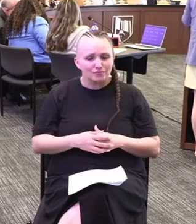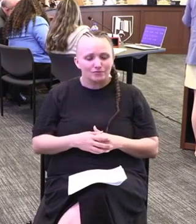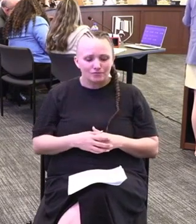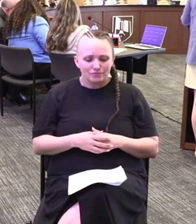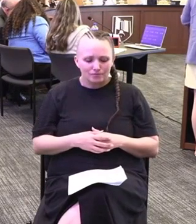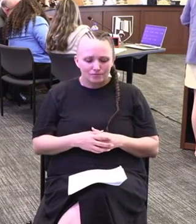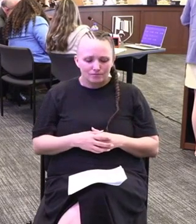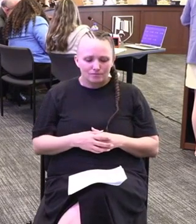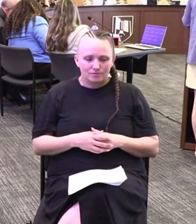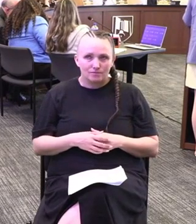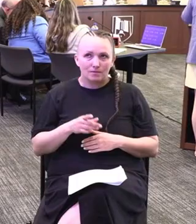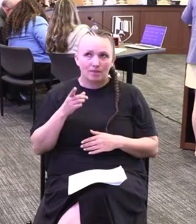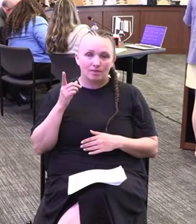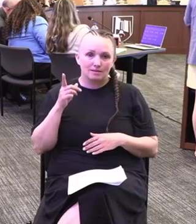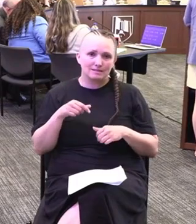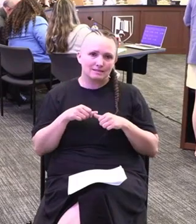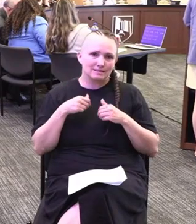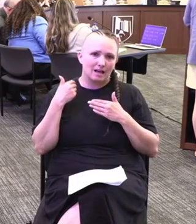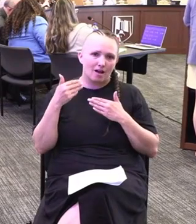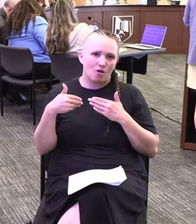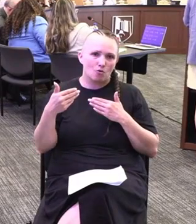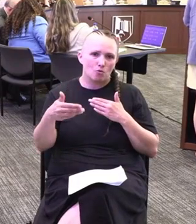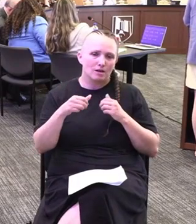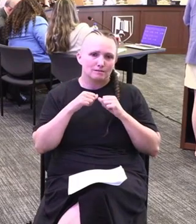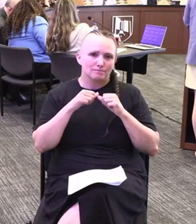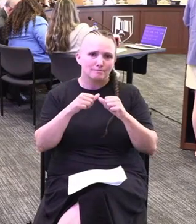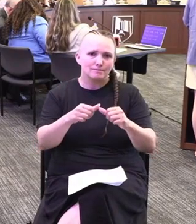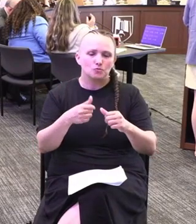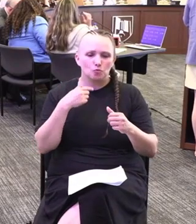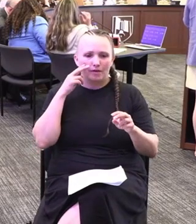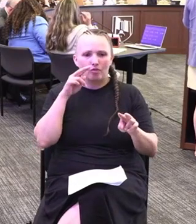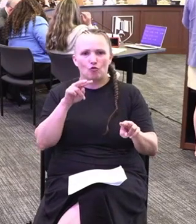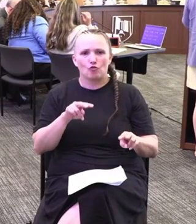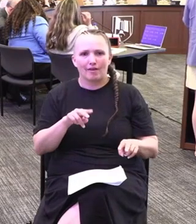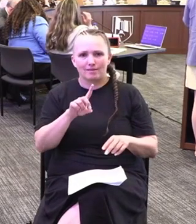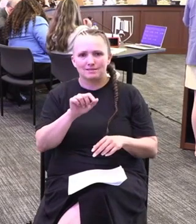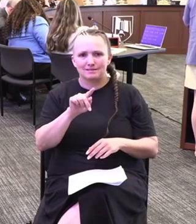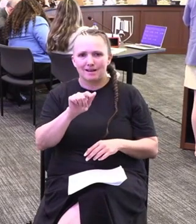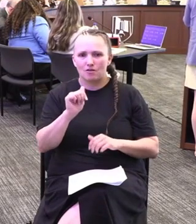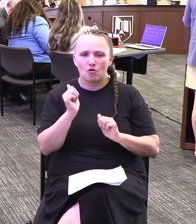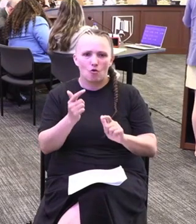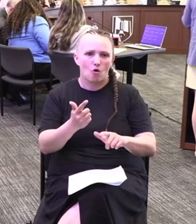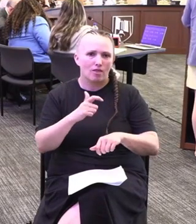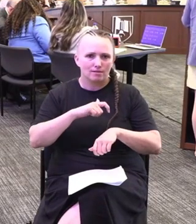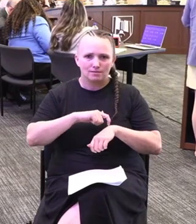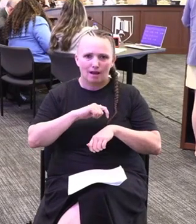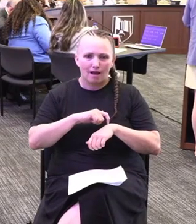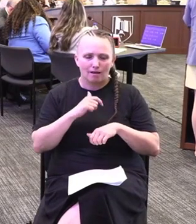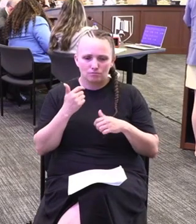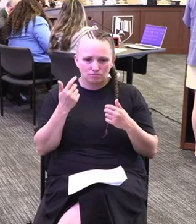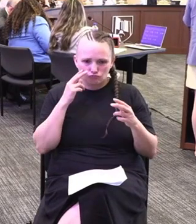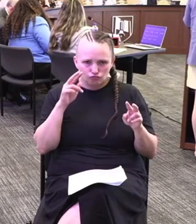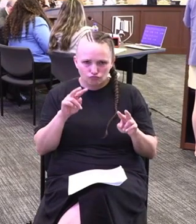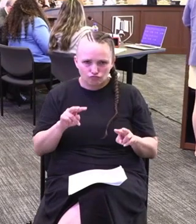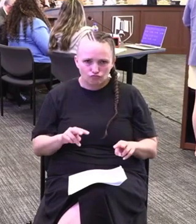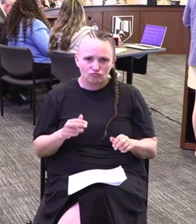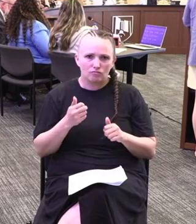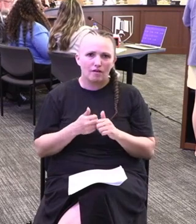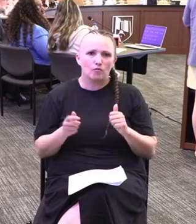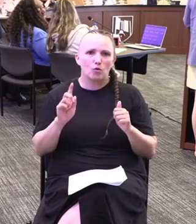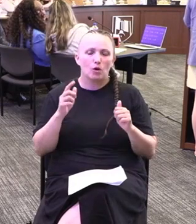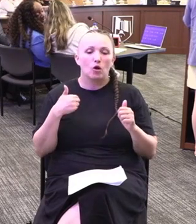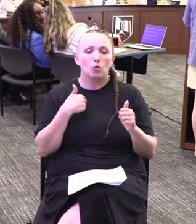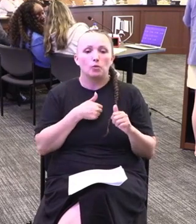This is ongoing. We look at this data all the time. It's everywhere. We measure using